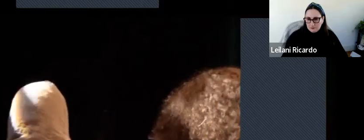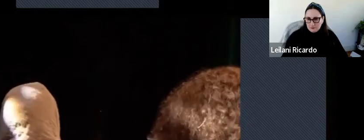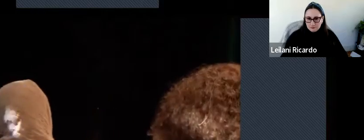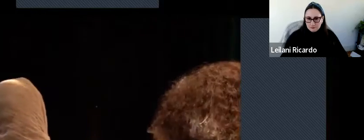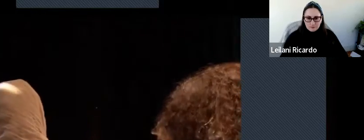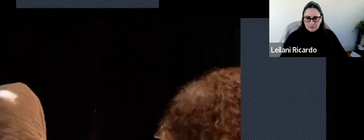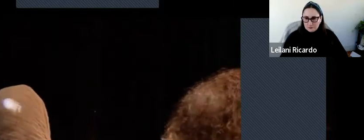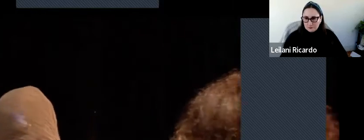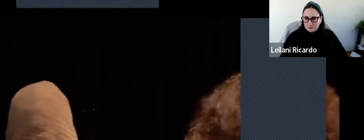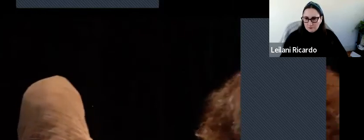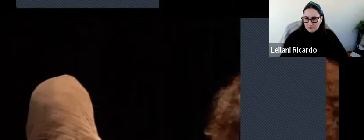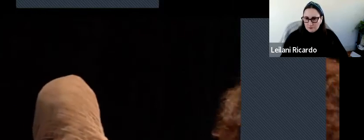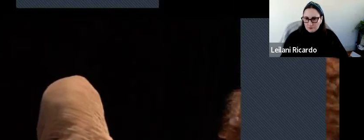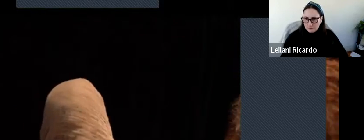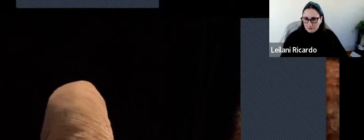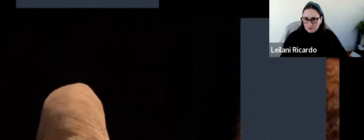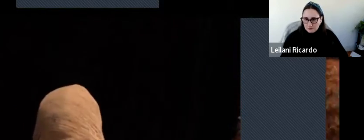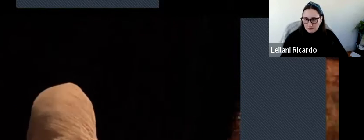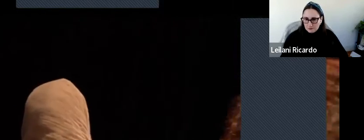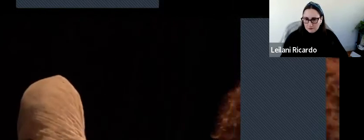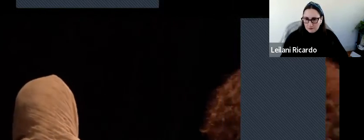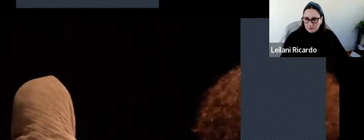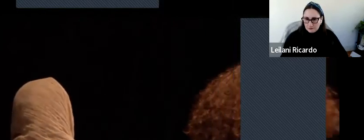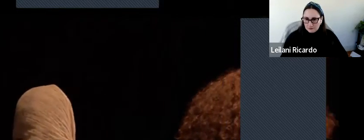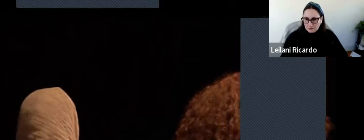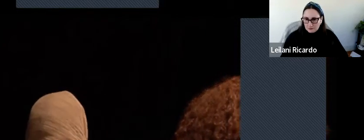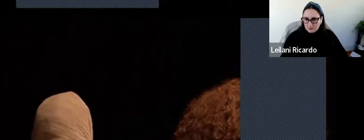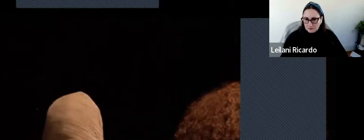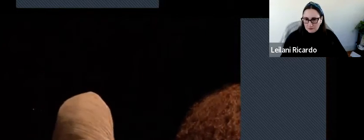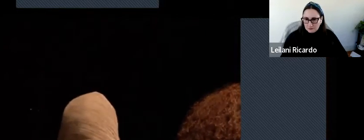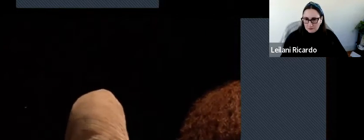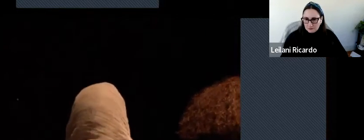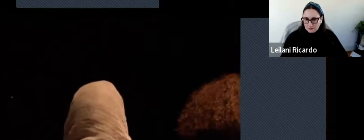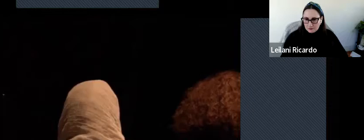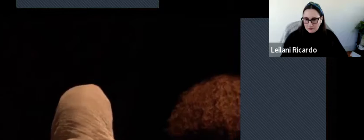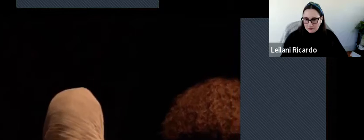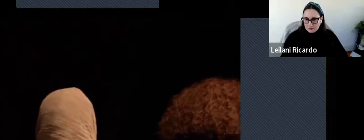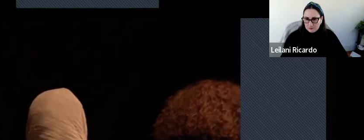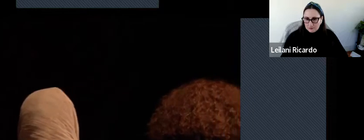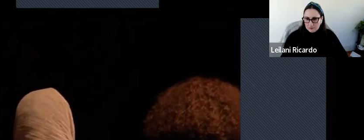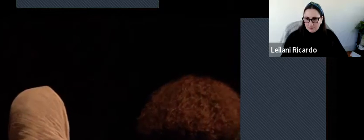Prayers of our ancestors keep me